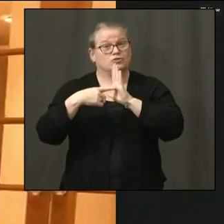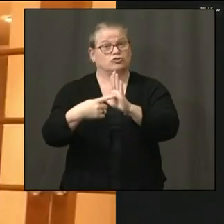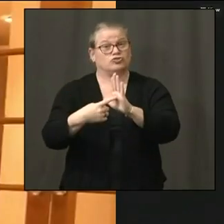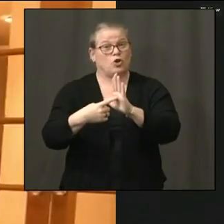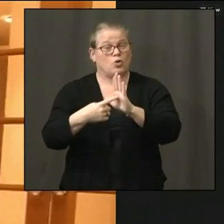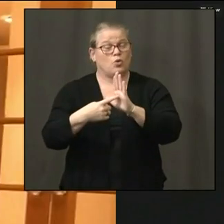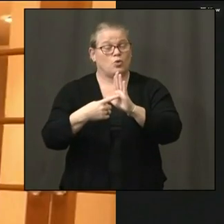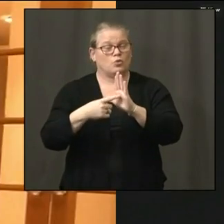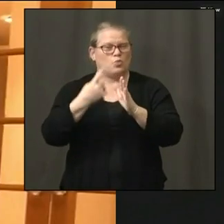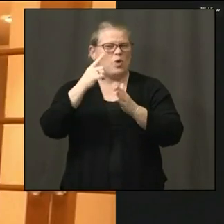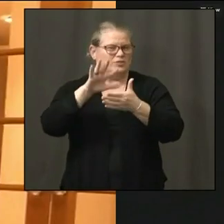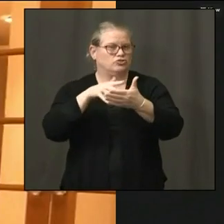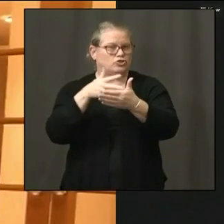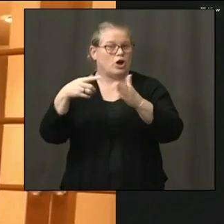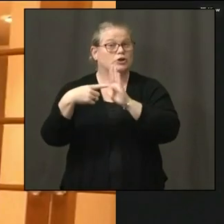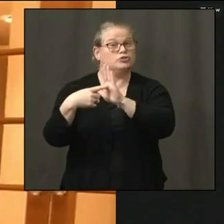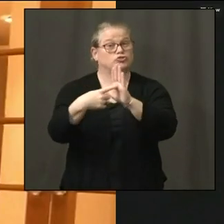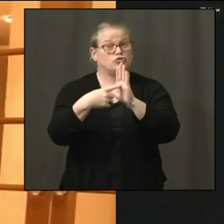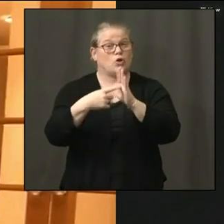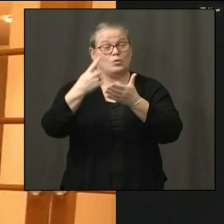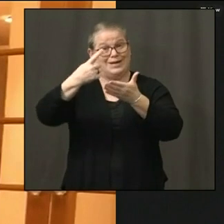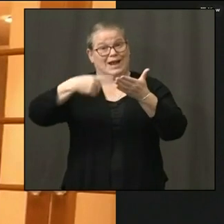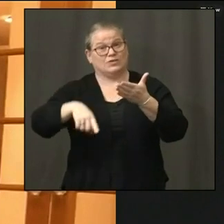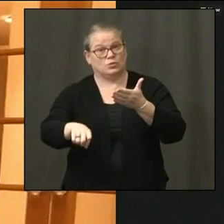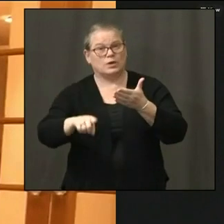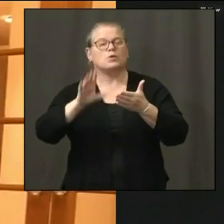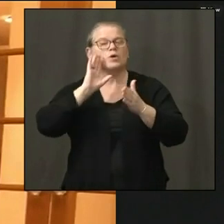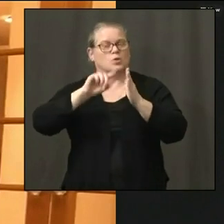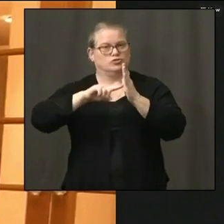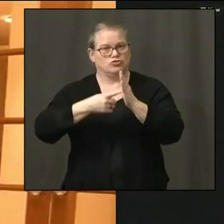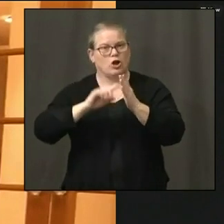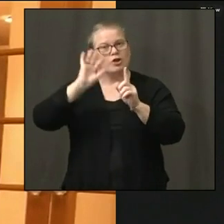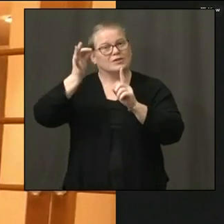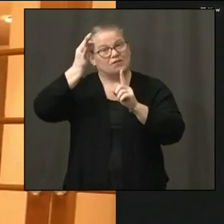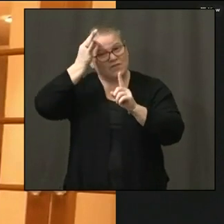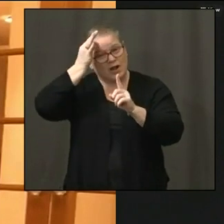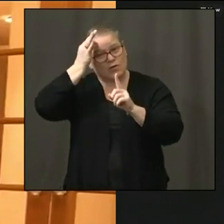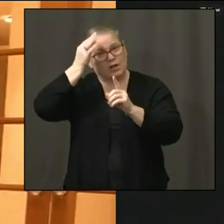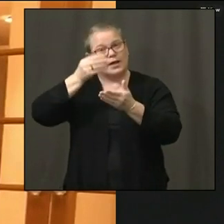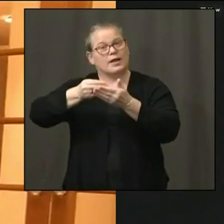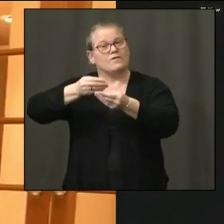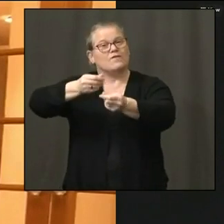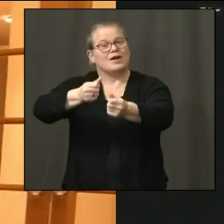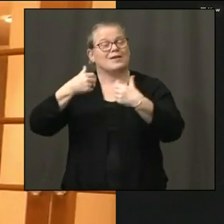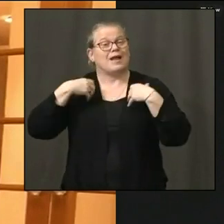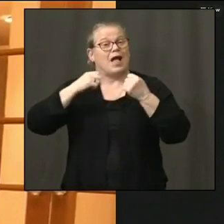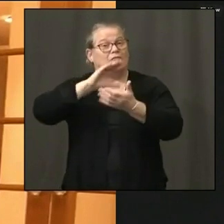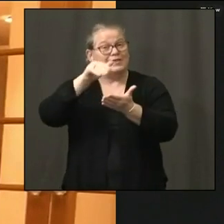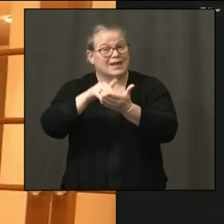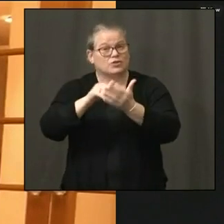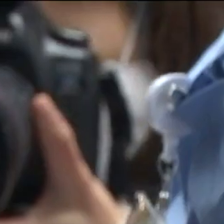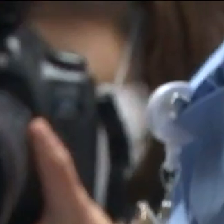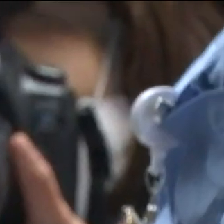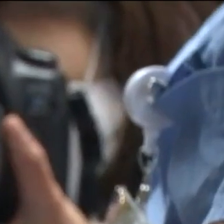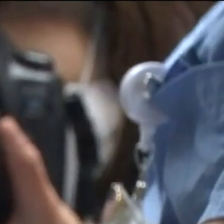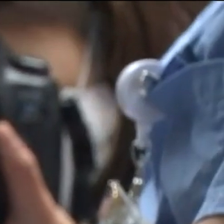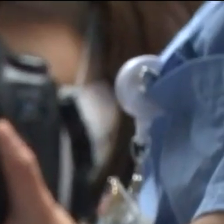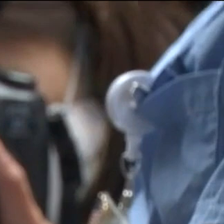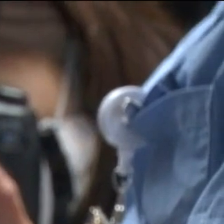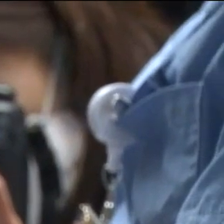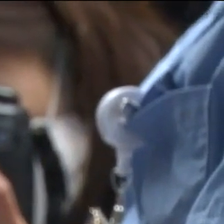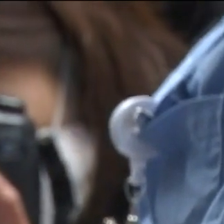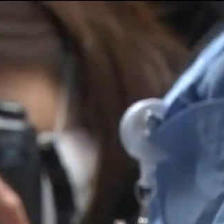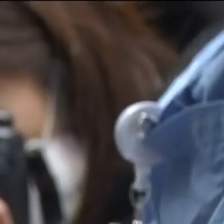start getting doses out to federally qualified health centers, local health departments, and other providers. Next